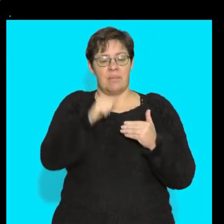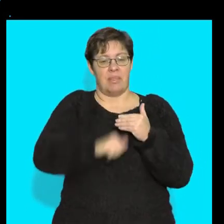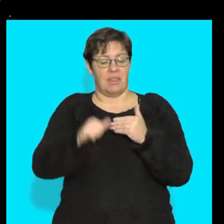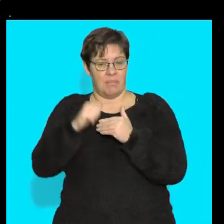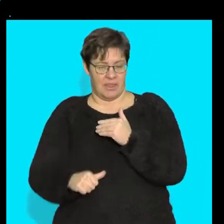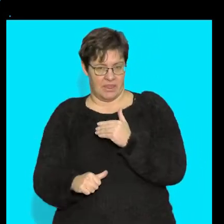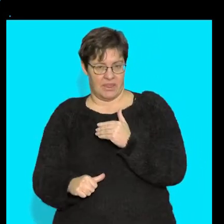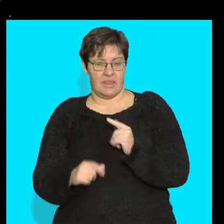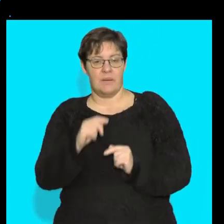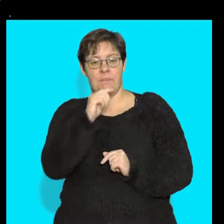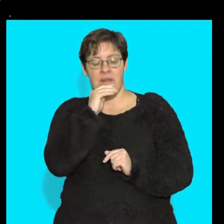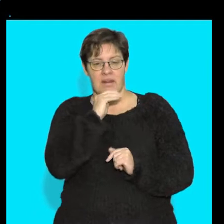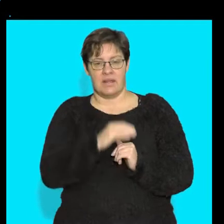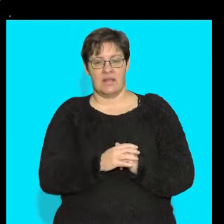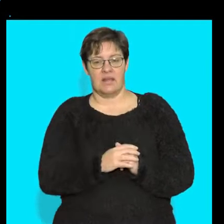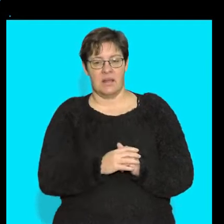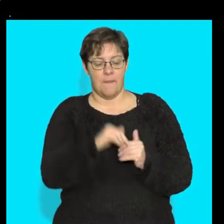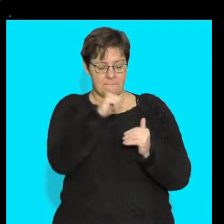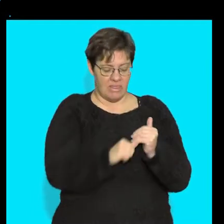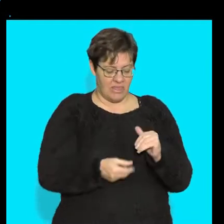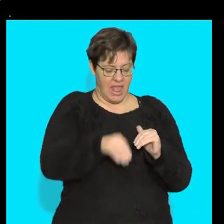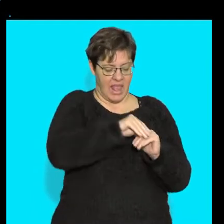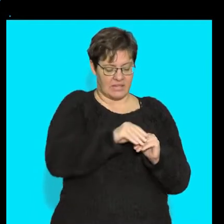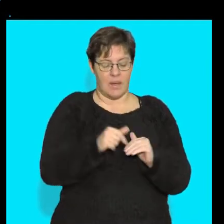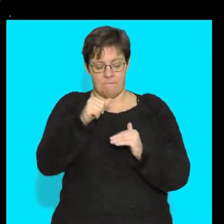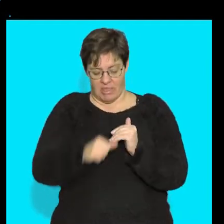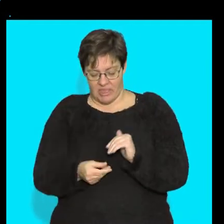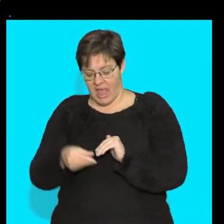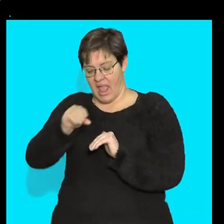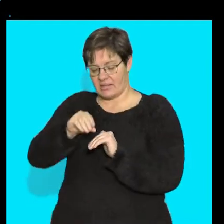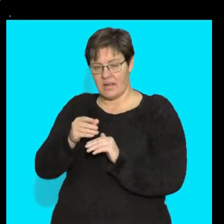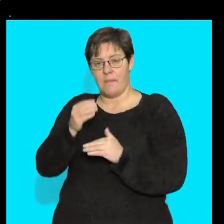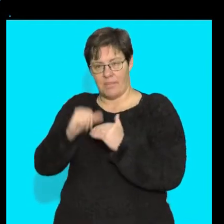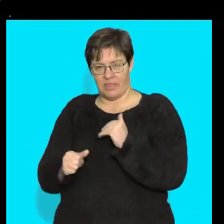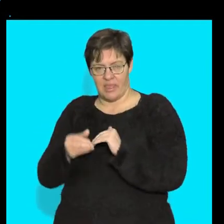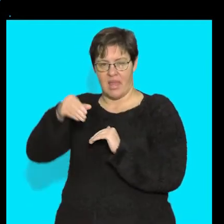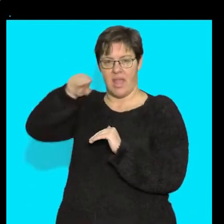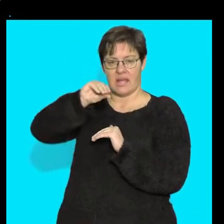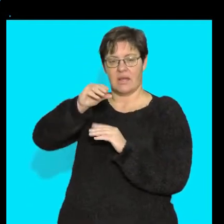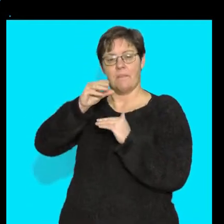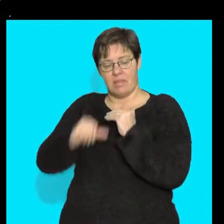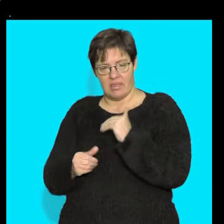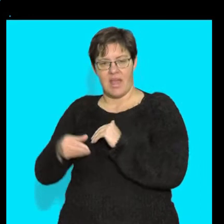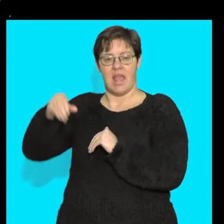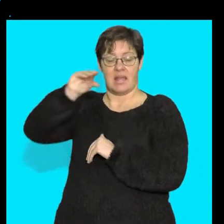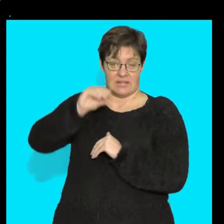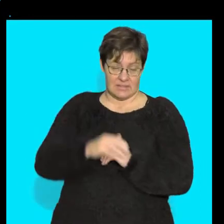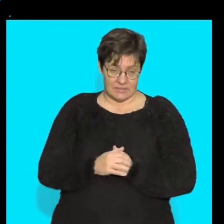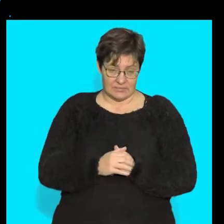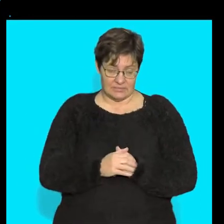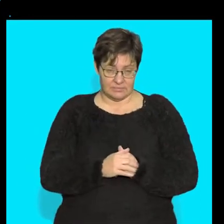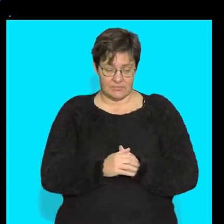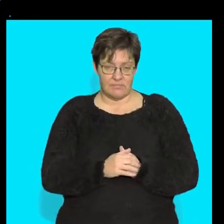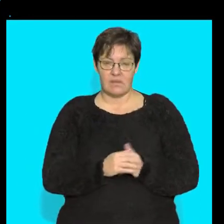you get it on a month-to-month basis, right? 12 times in a year. If they